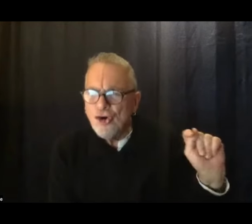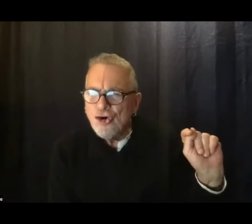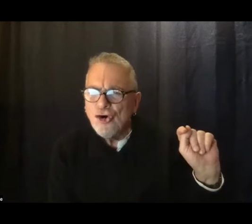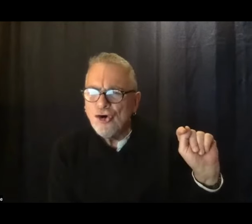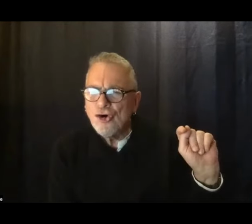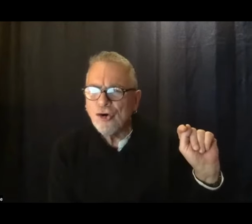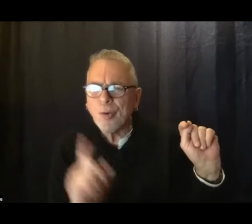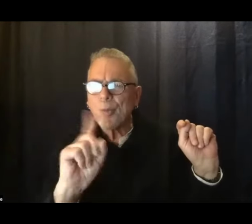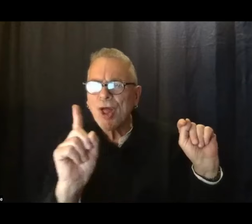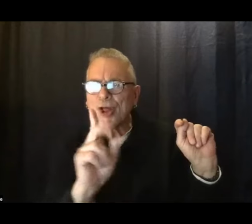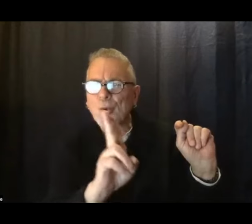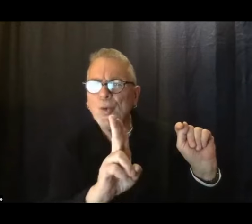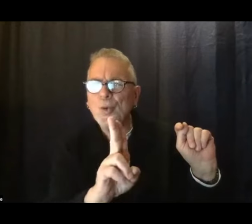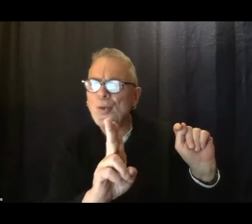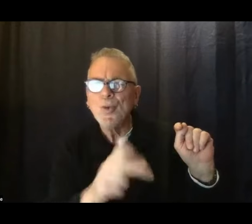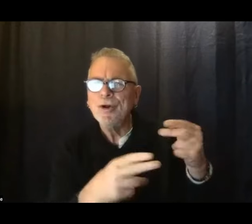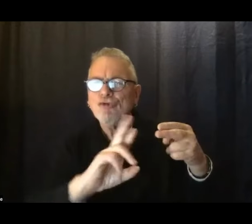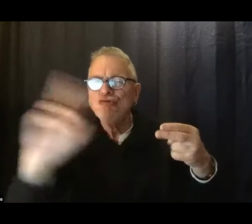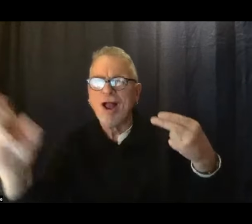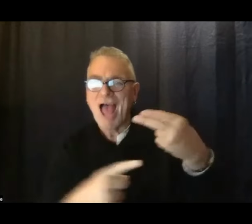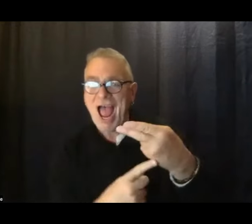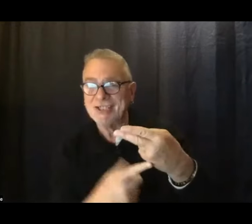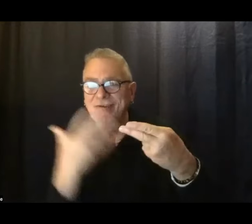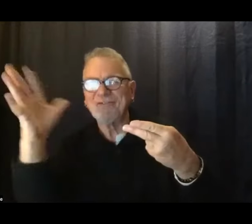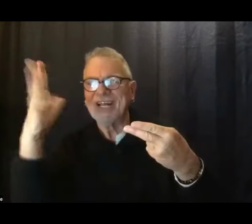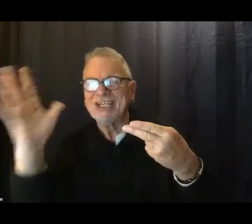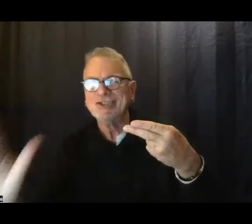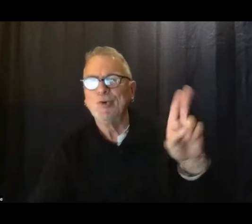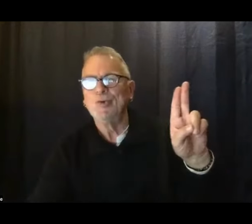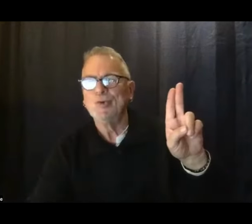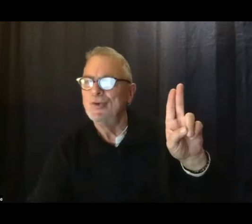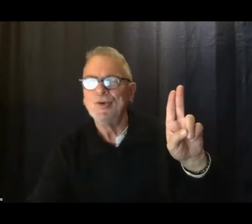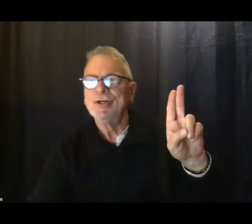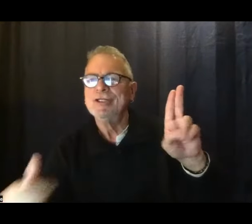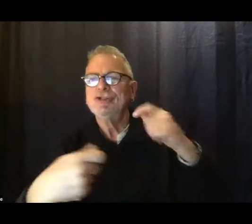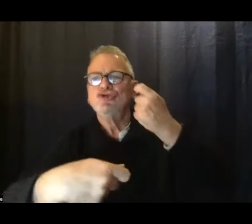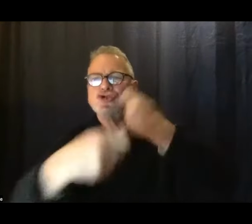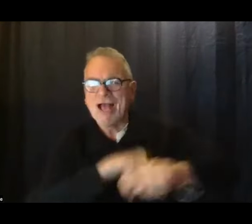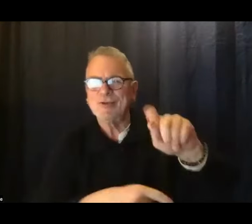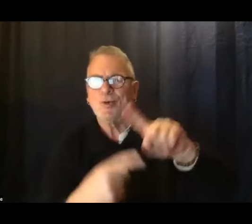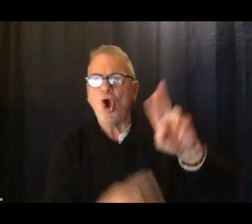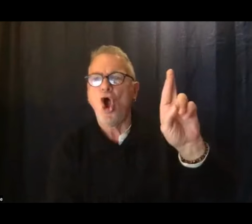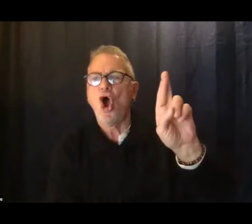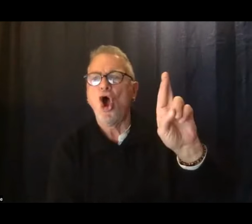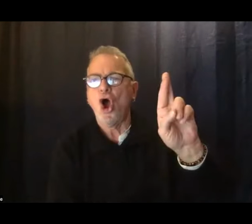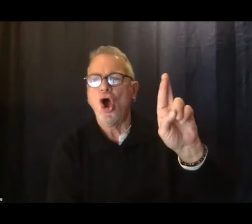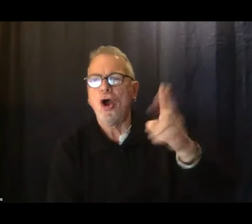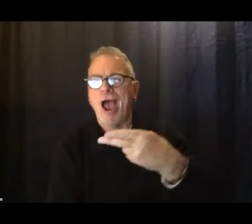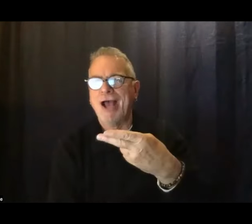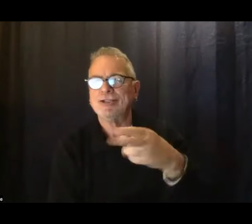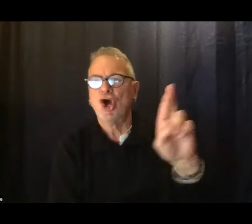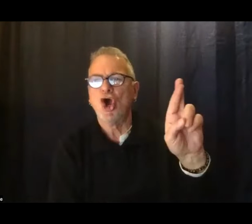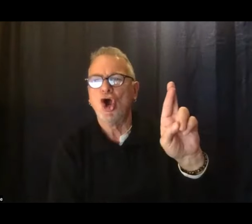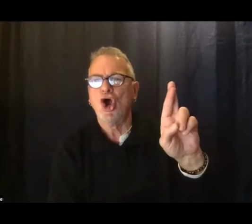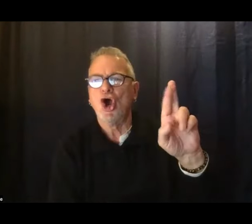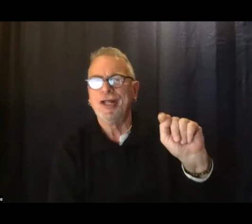Or hurt, H to the T as it rotates. The U isn't, you know, the H and the U are the same, right? So it's